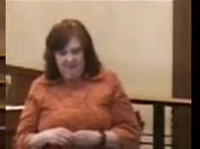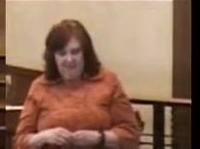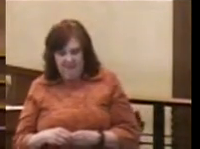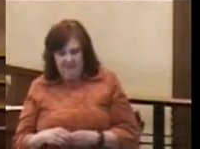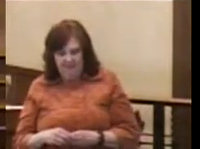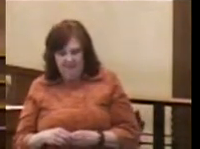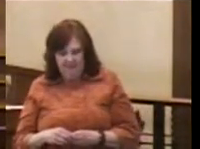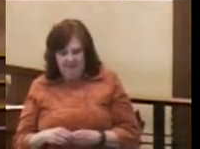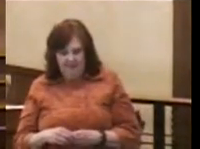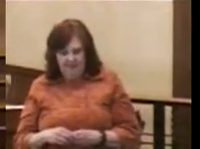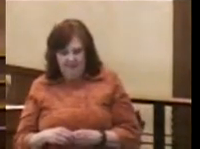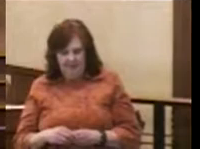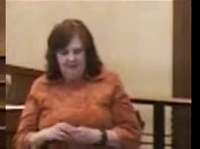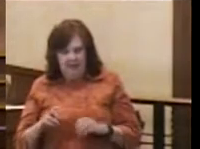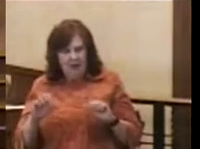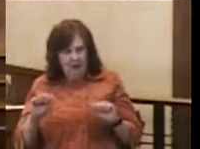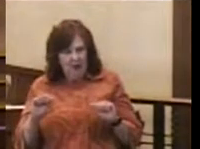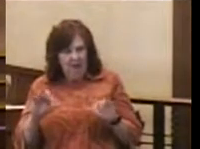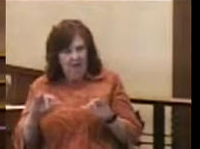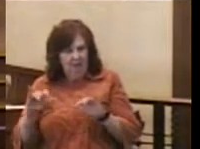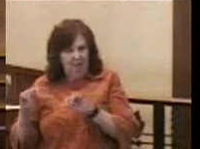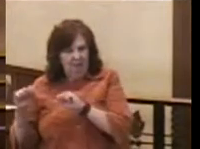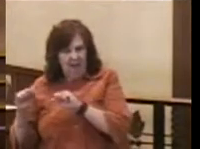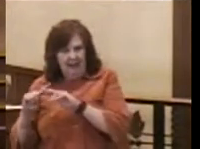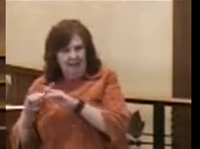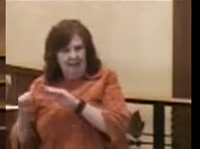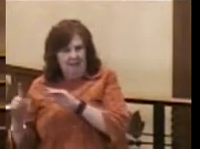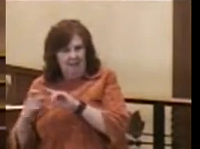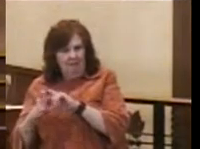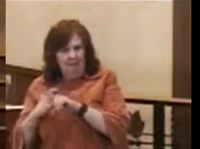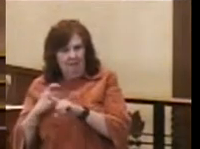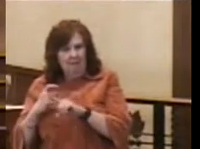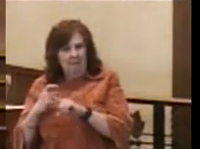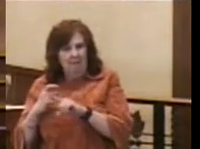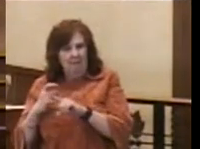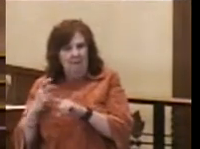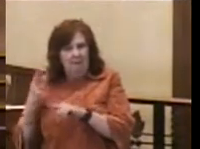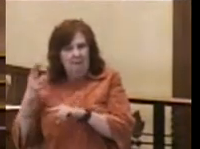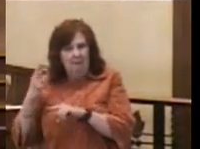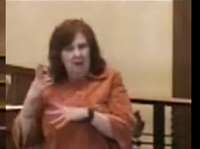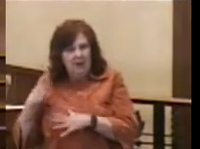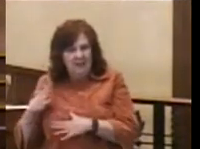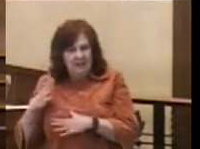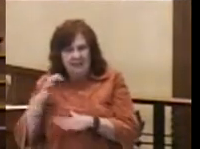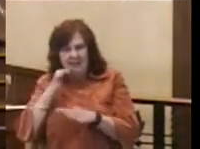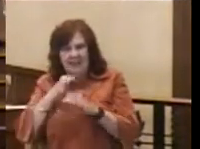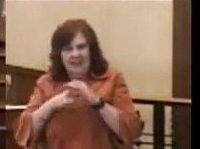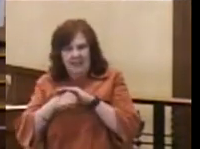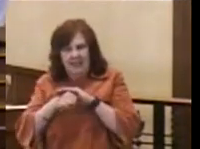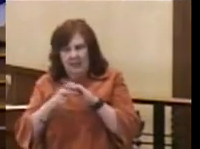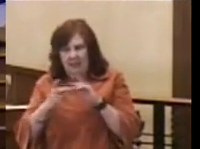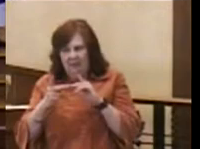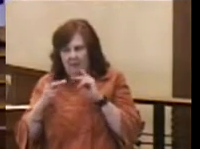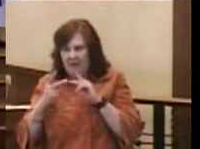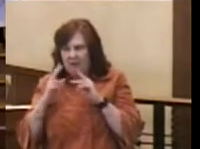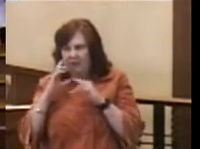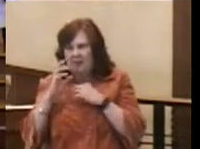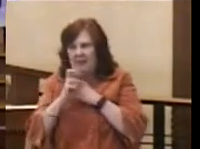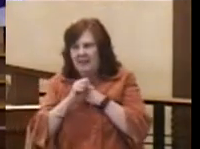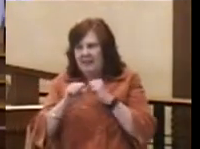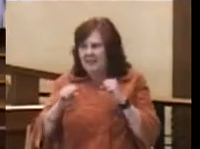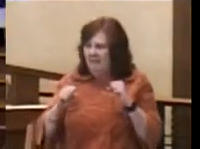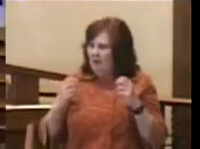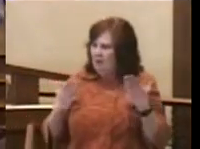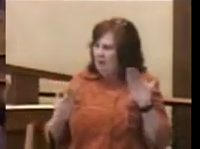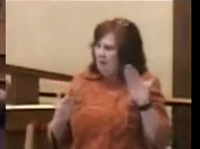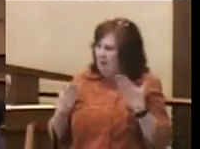He could have run away from the bullets. He could have secreted himself in a place where he would have been safe,